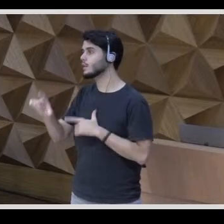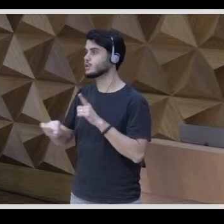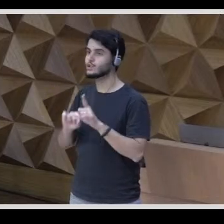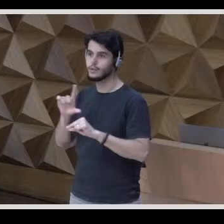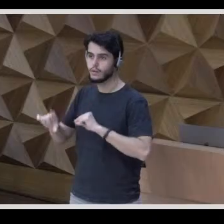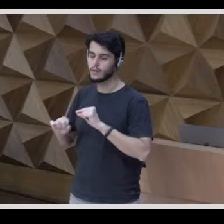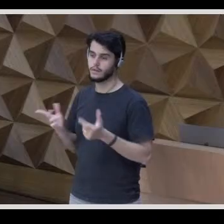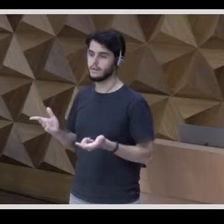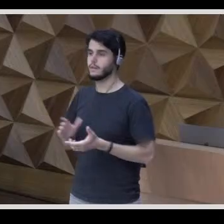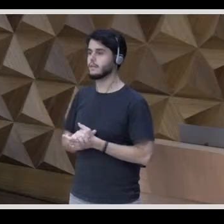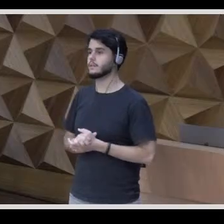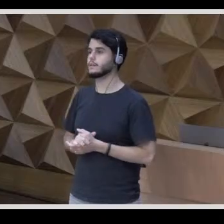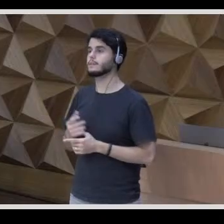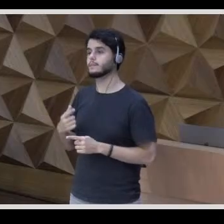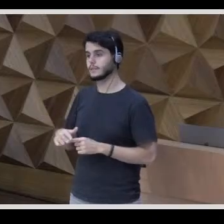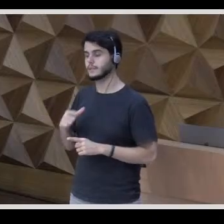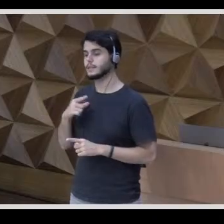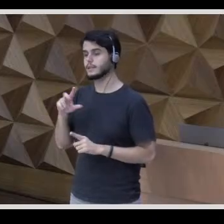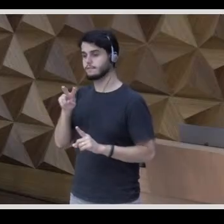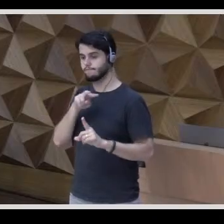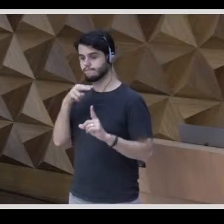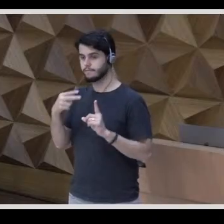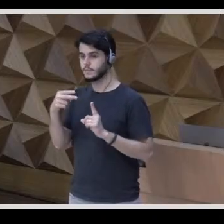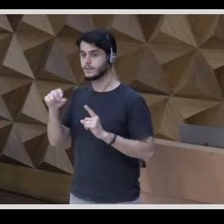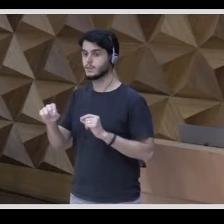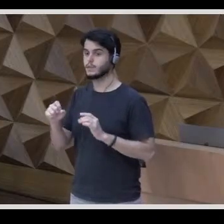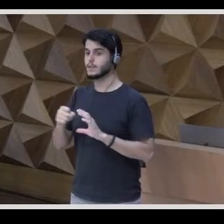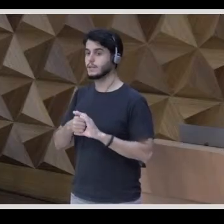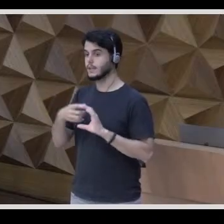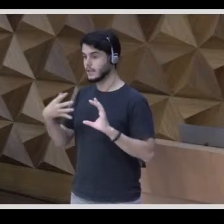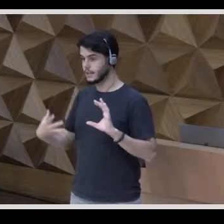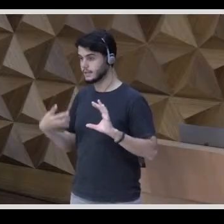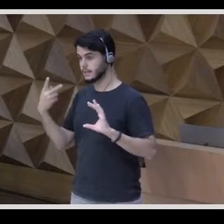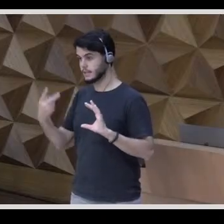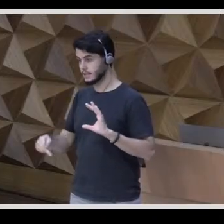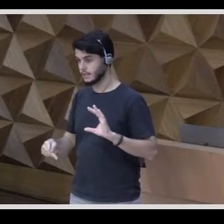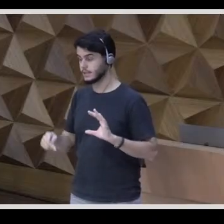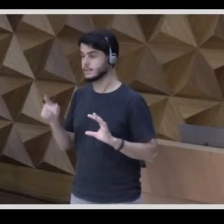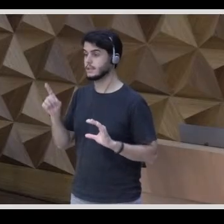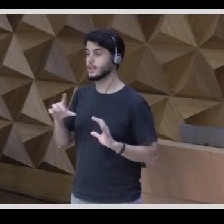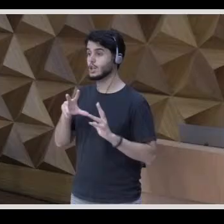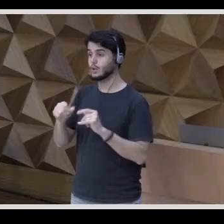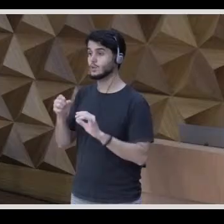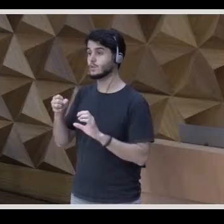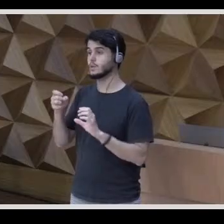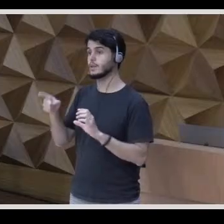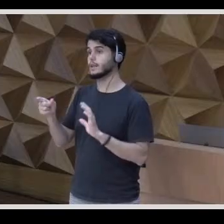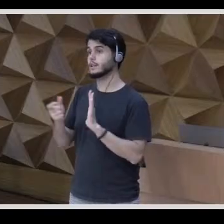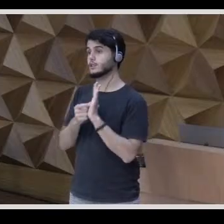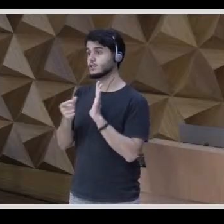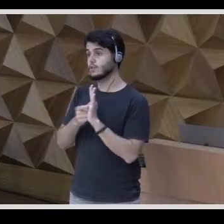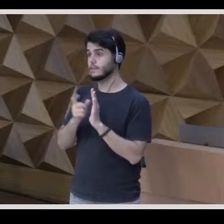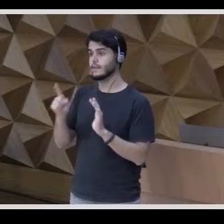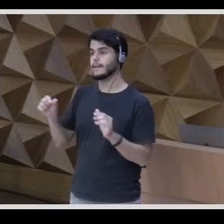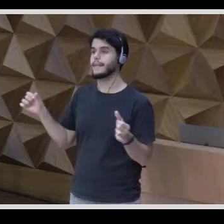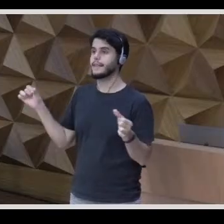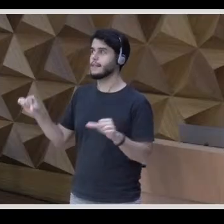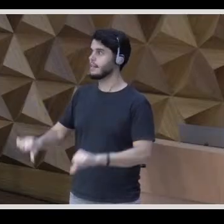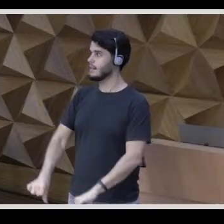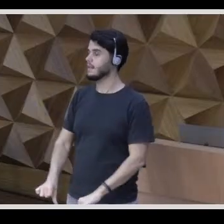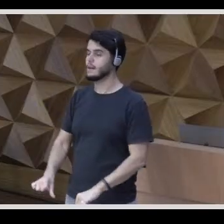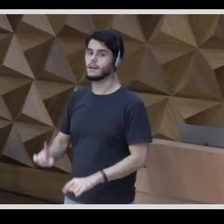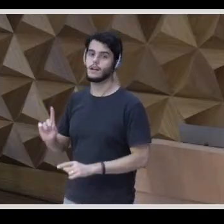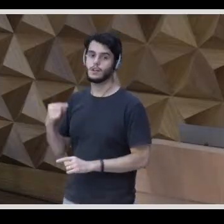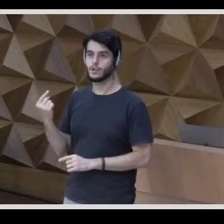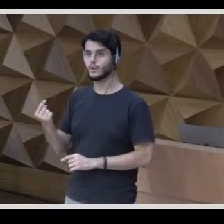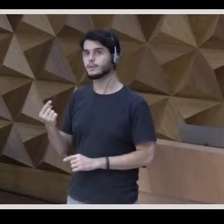reflect on the fact that the university I work at, all of the software we use is terrible. And every time they replace it with something else, and we think, great, they're replacing